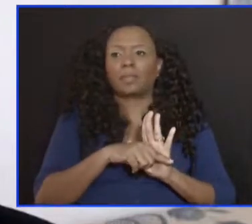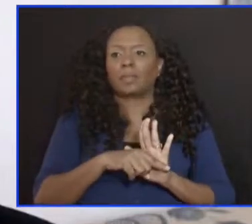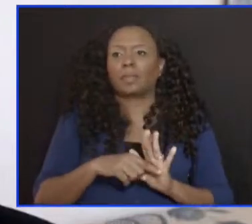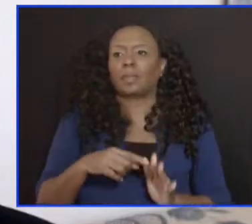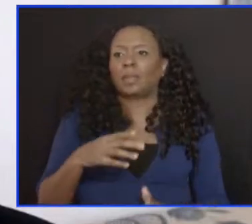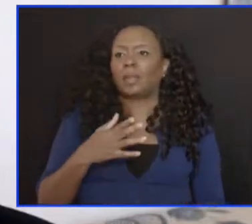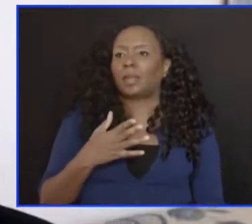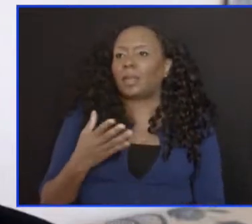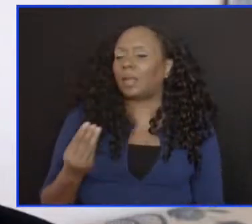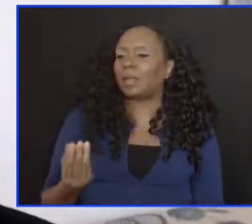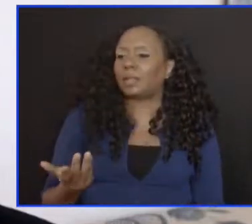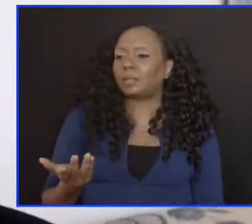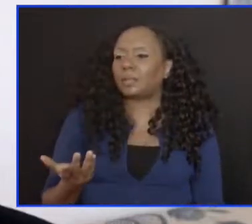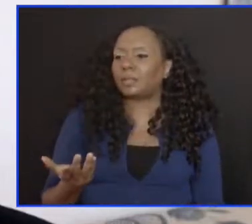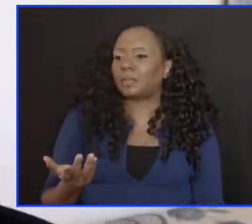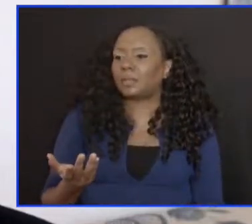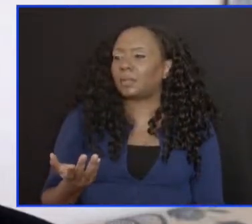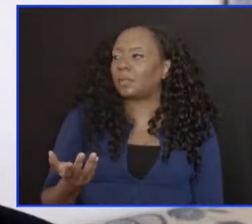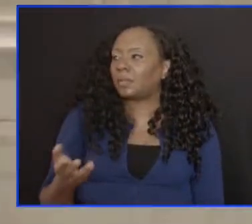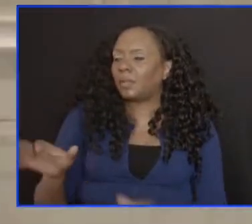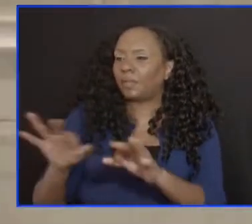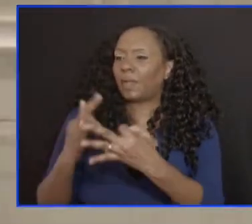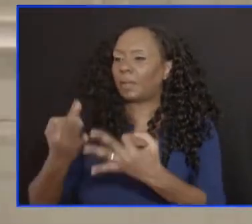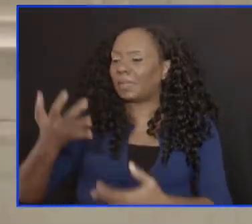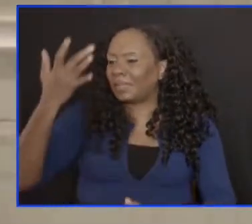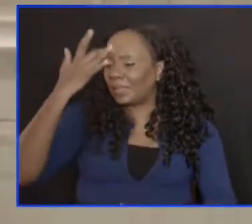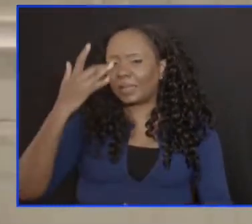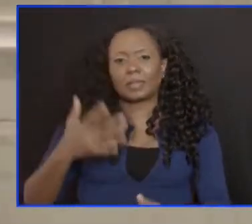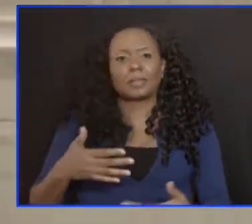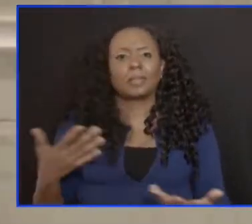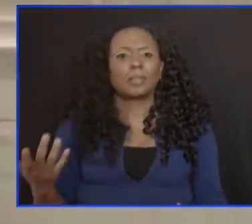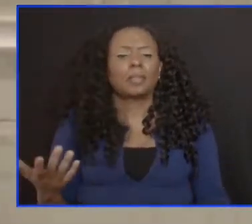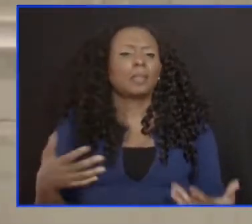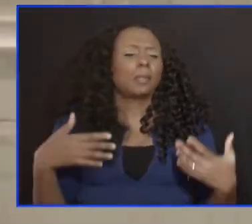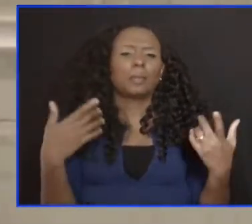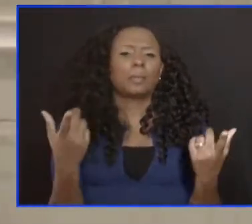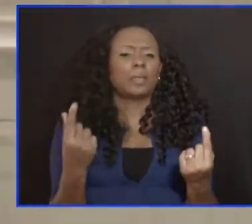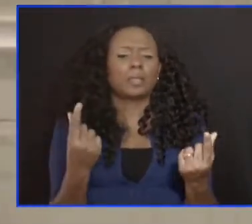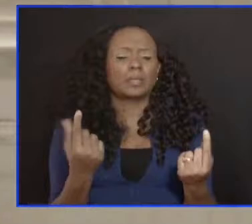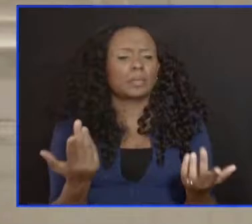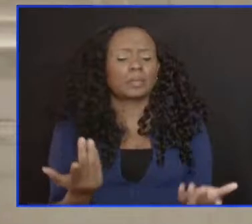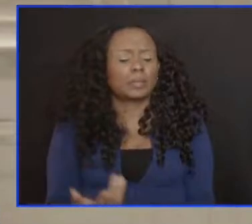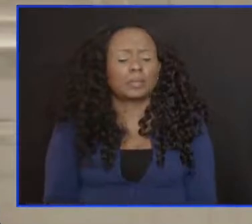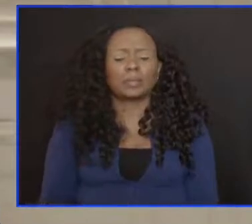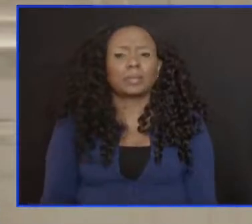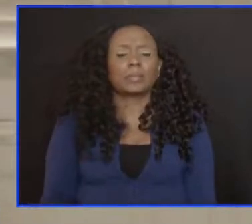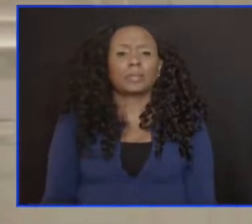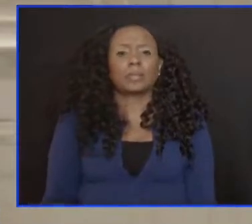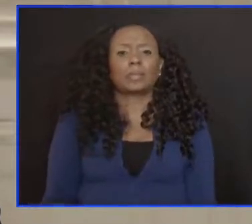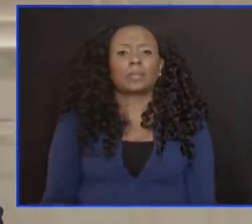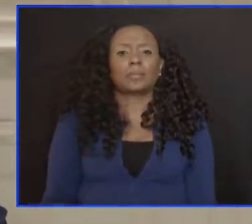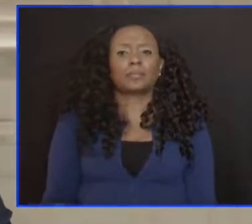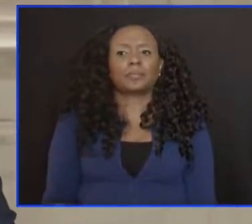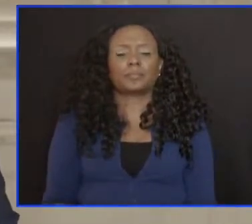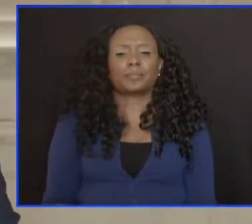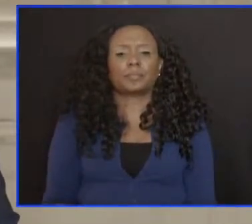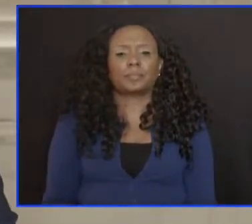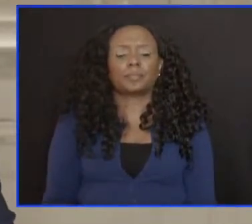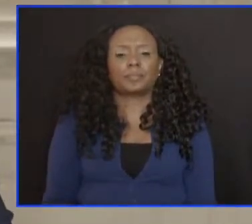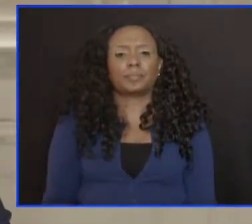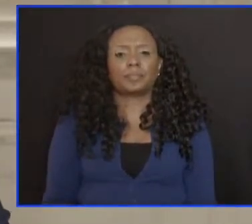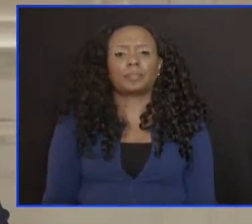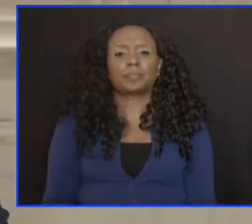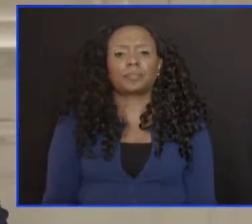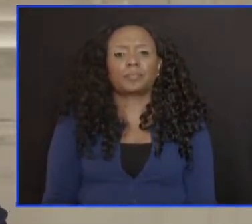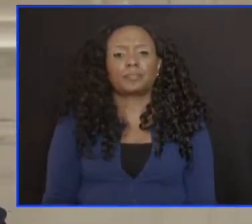same desire. How much more can be done for them? I think we have, and I've always said, and I'll say it